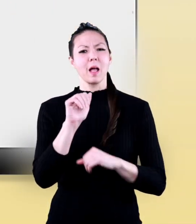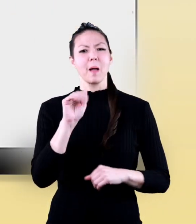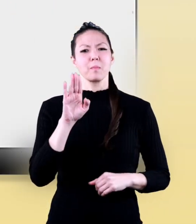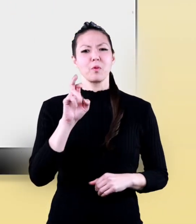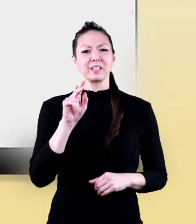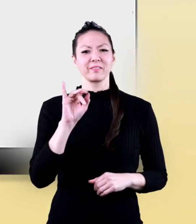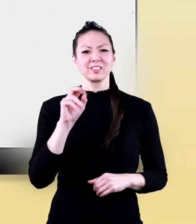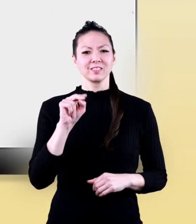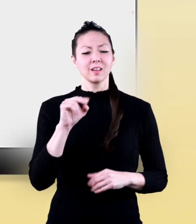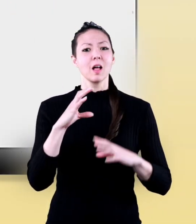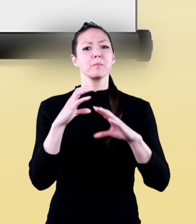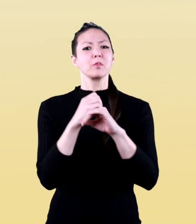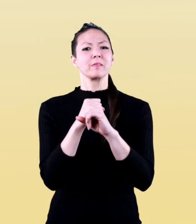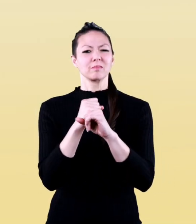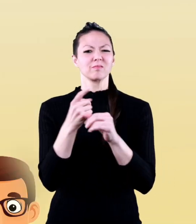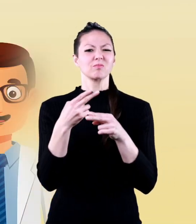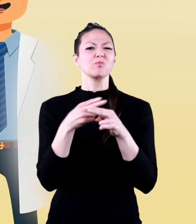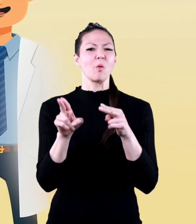Abbreviations.